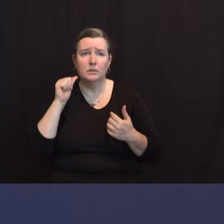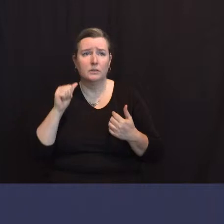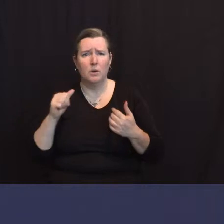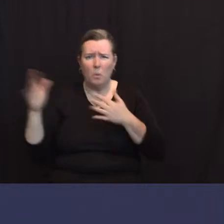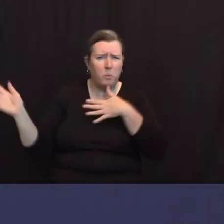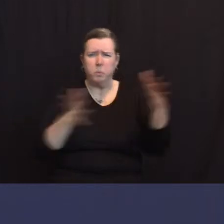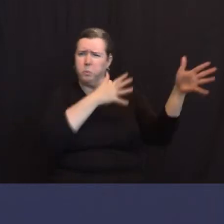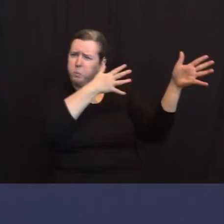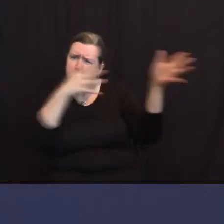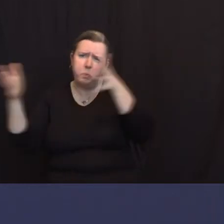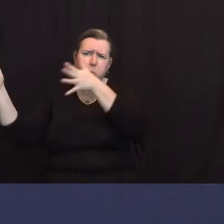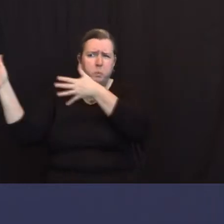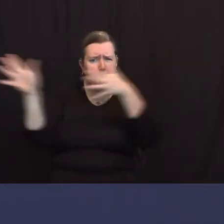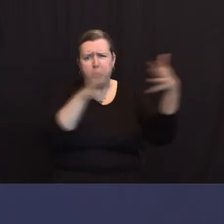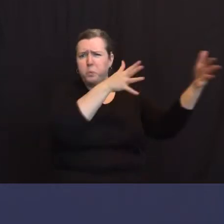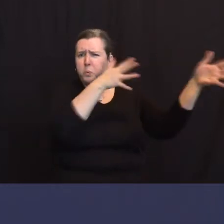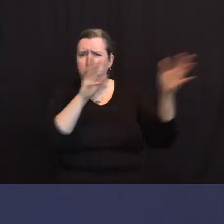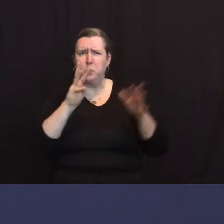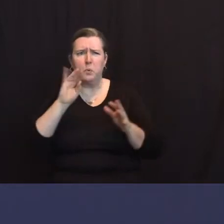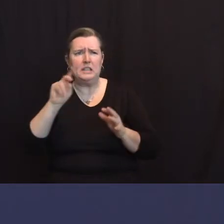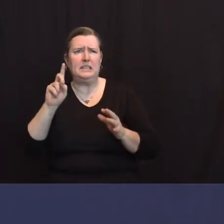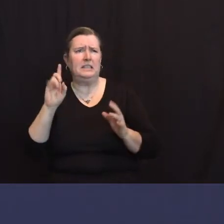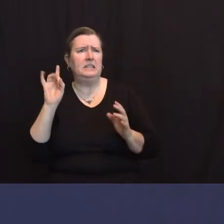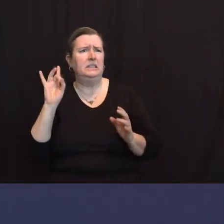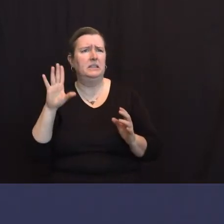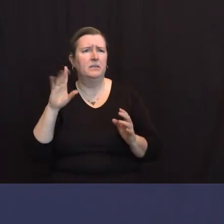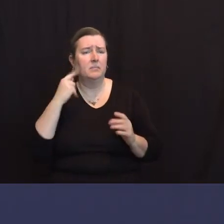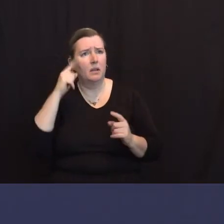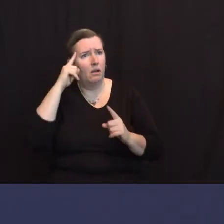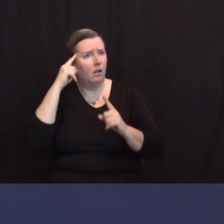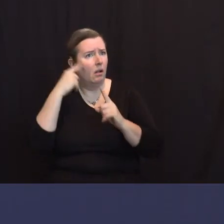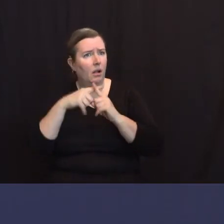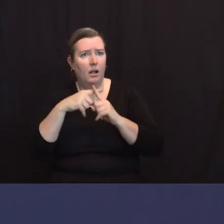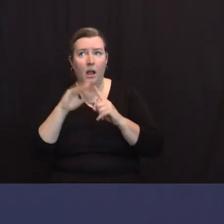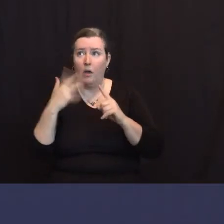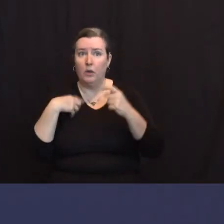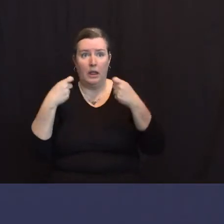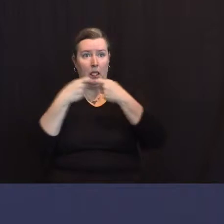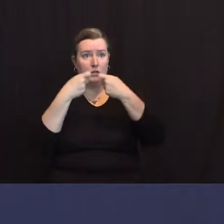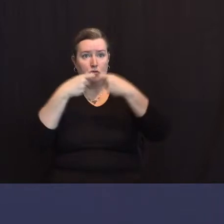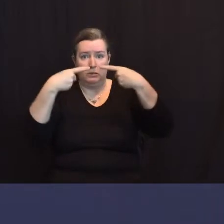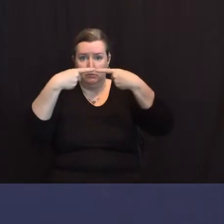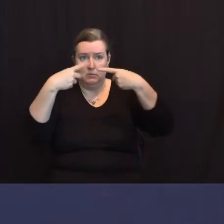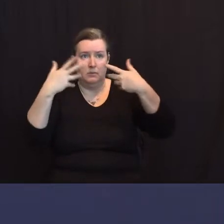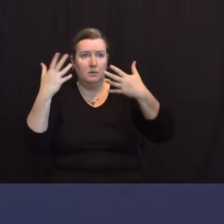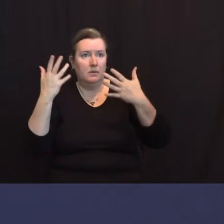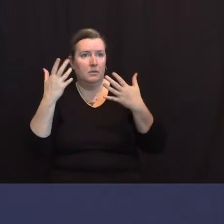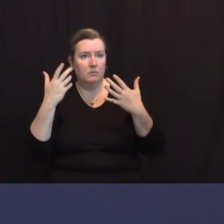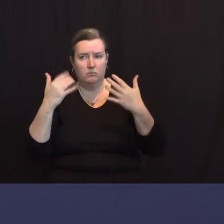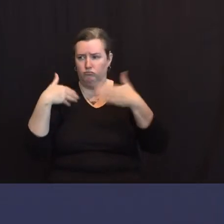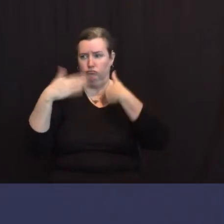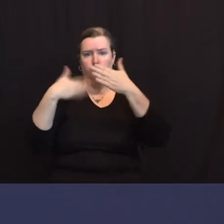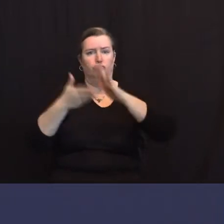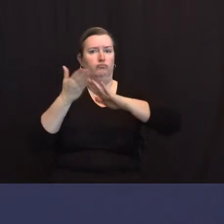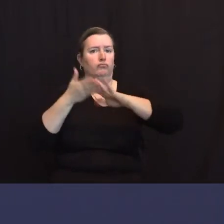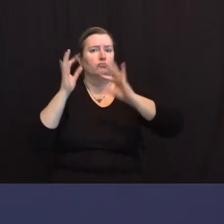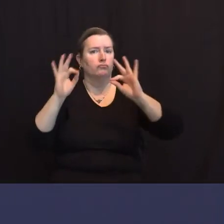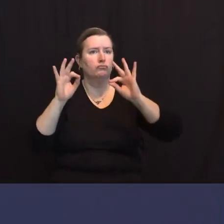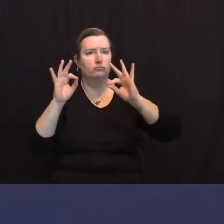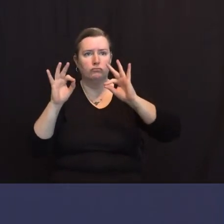knocking on wood, our electric service providers have had a very good winter so far. I'll probably say that, and the roof will fall in tomorrow.